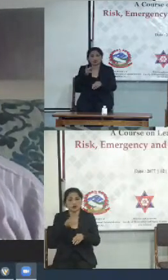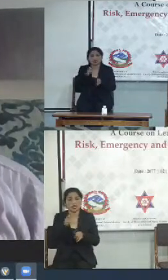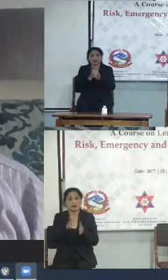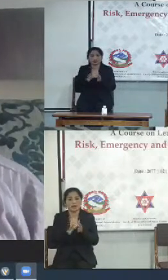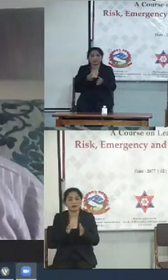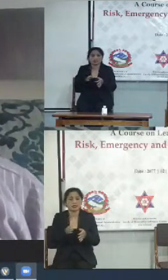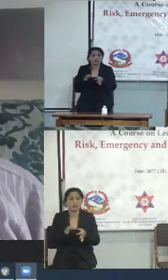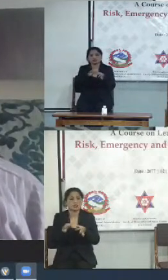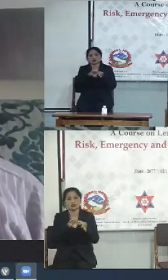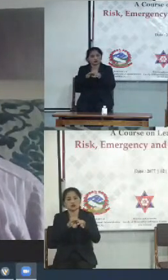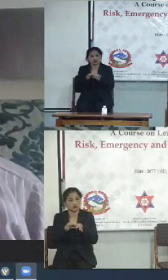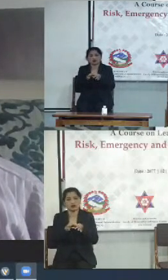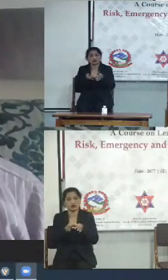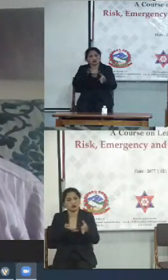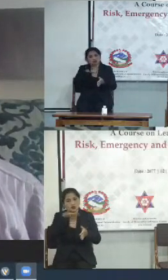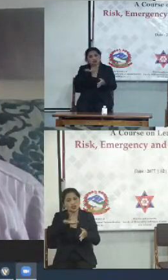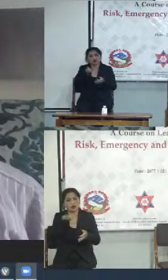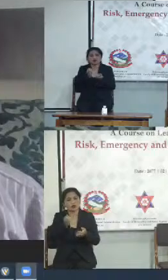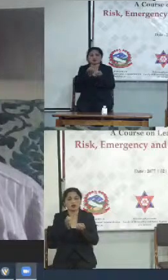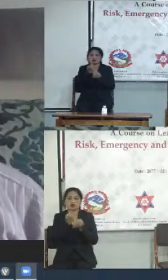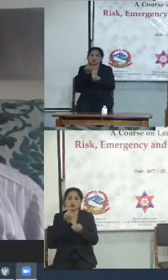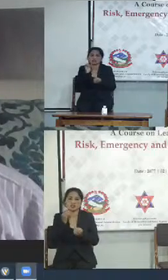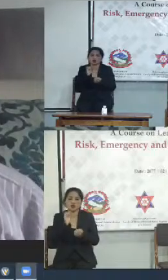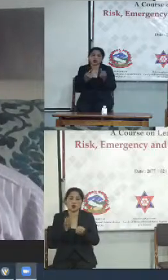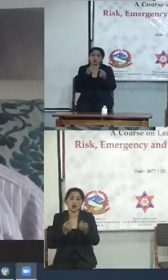Ministry is